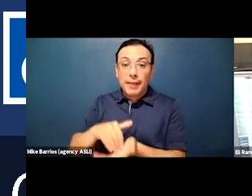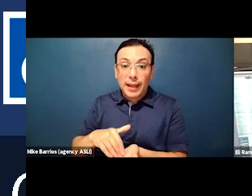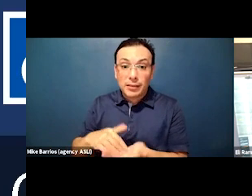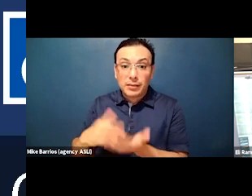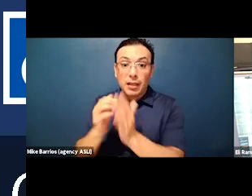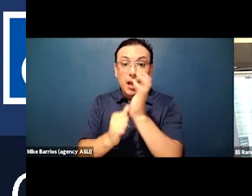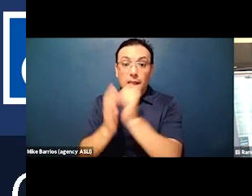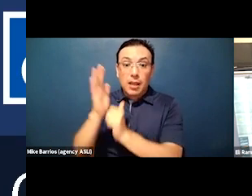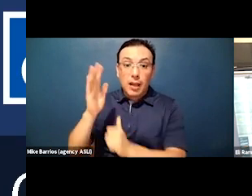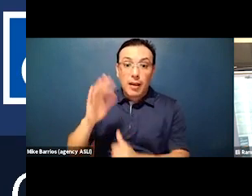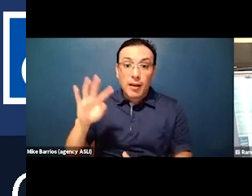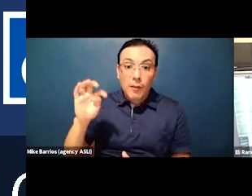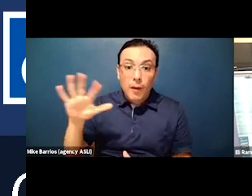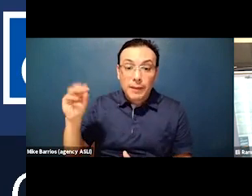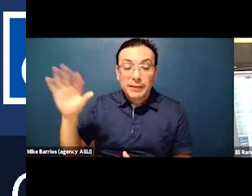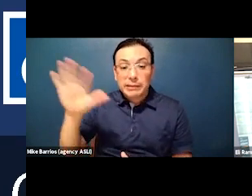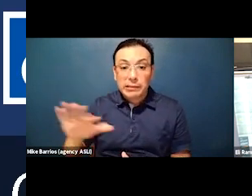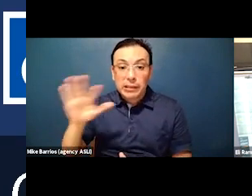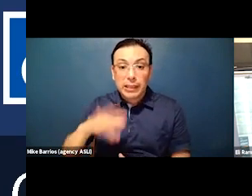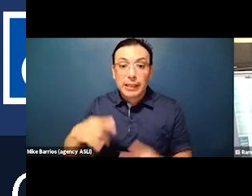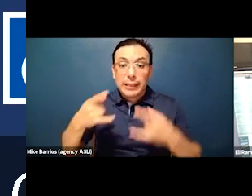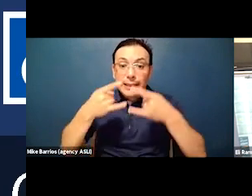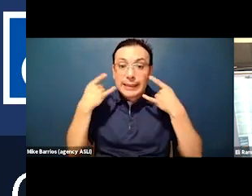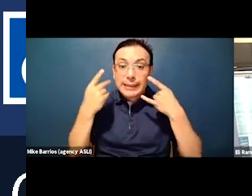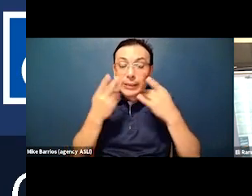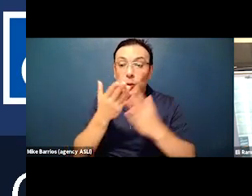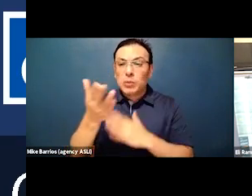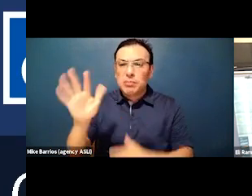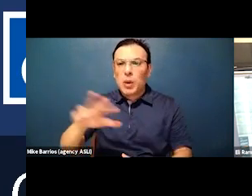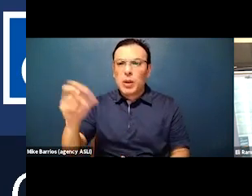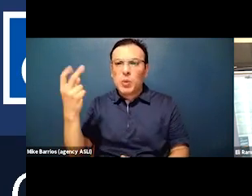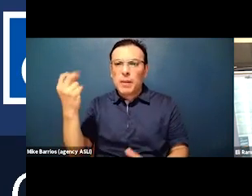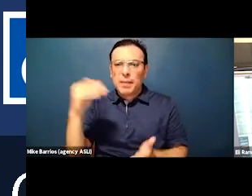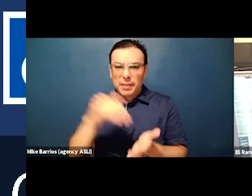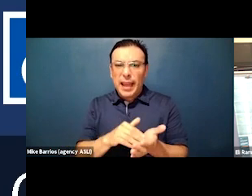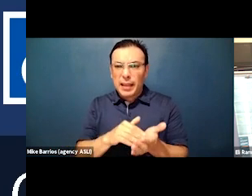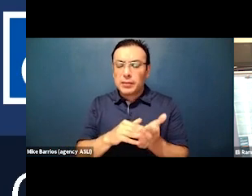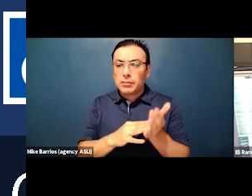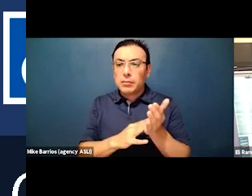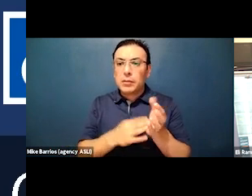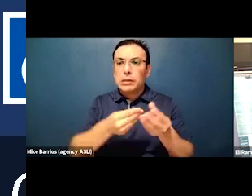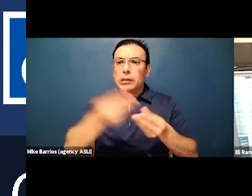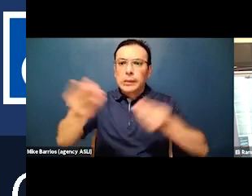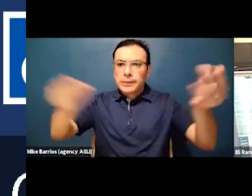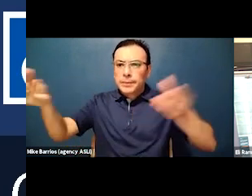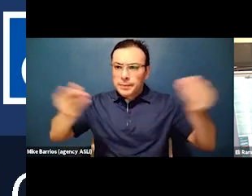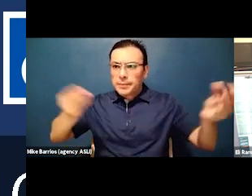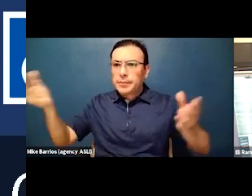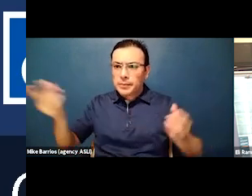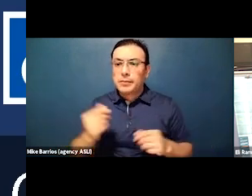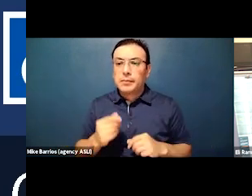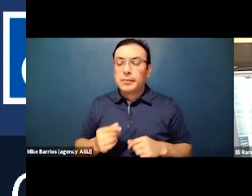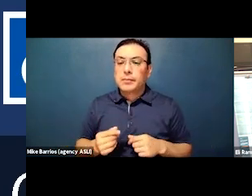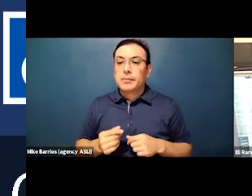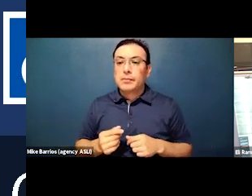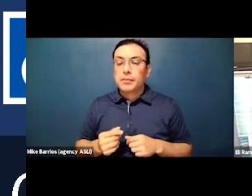about 450, clear masks just under 12,000. And I'll tell you, a